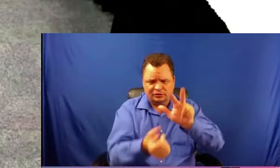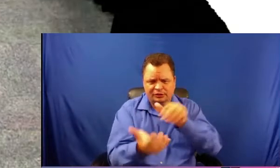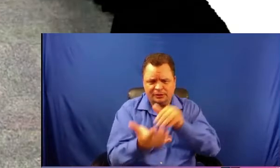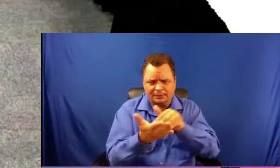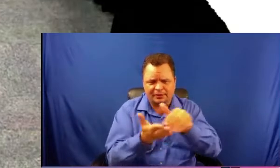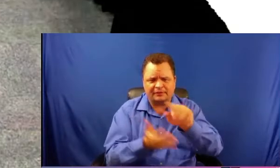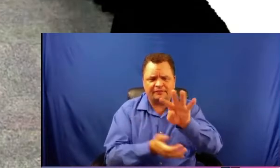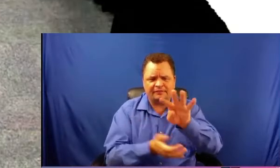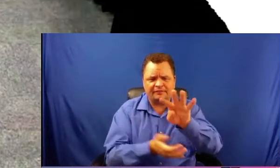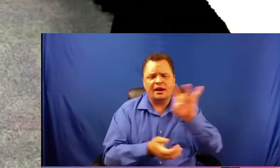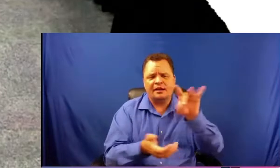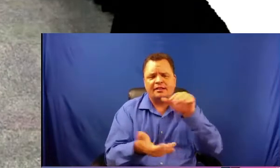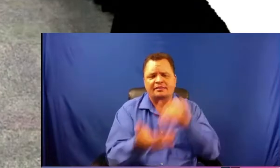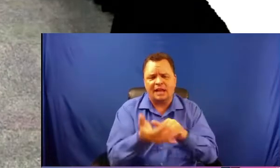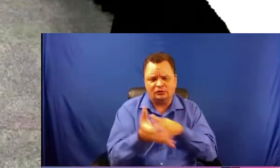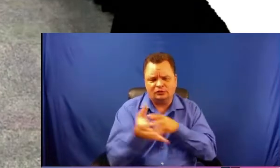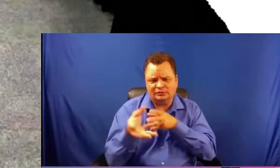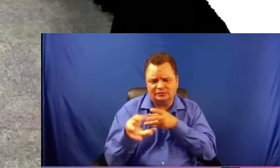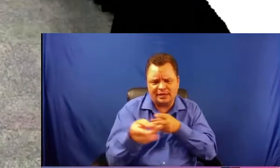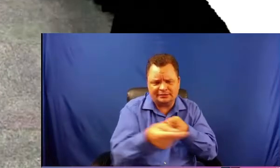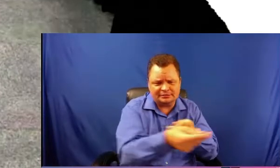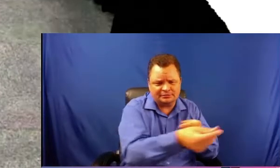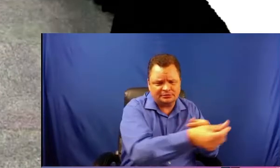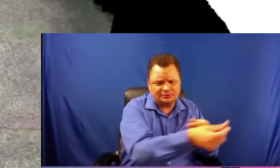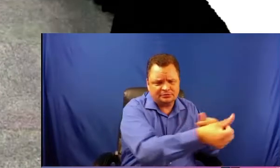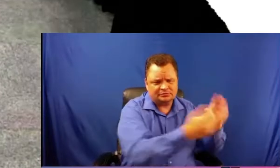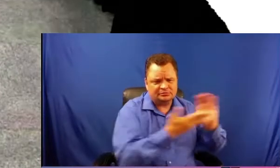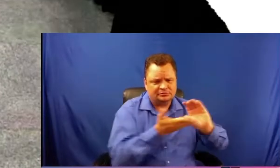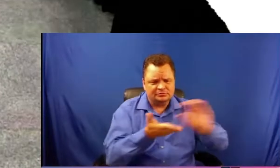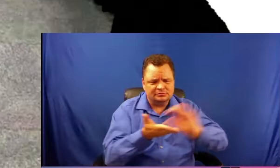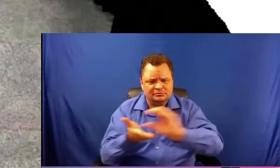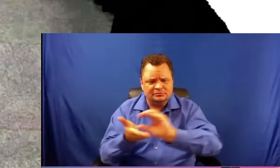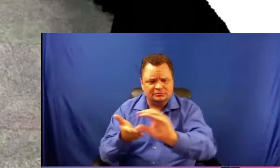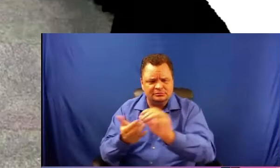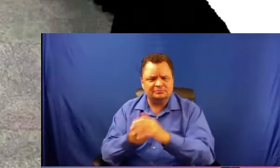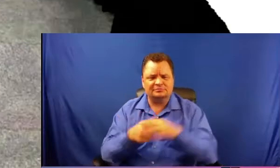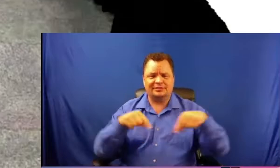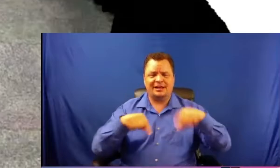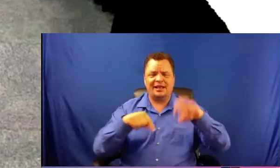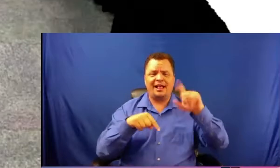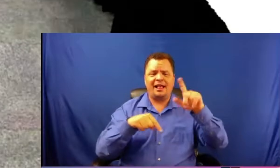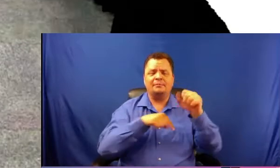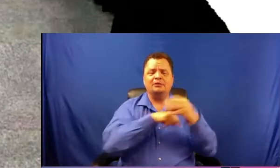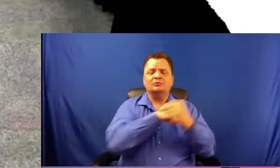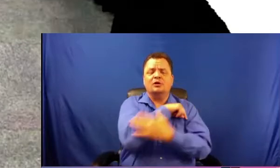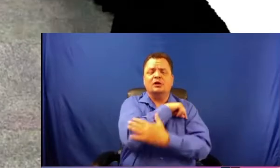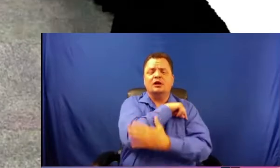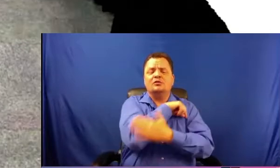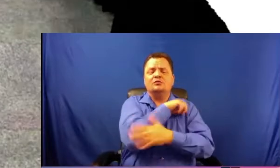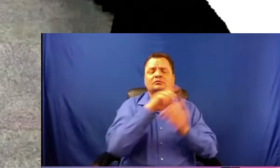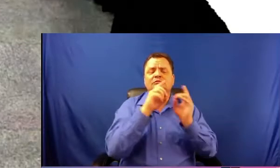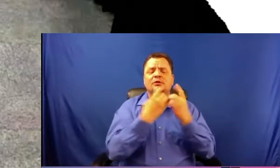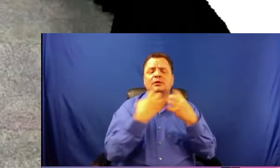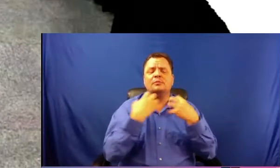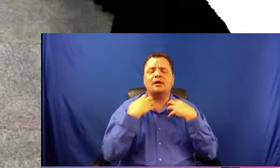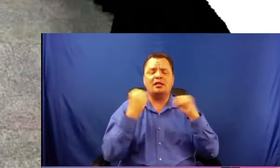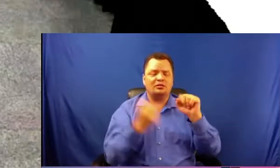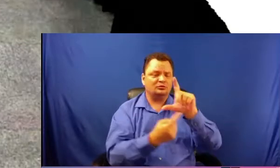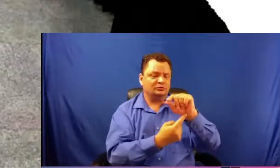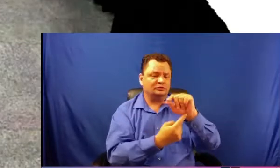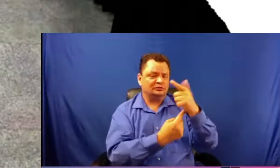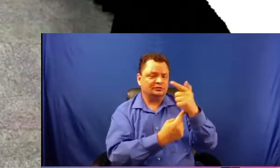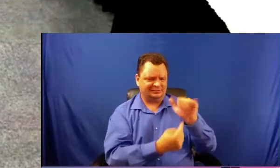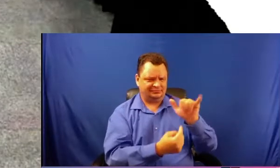$3,418,398 to the El Paso County Department of Public Health 2021 budget in the following manner.